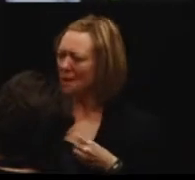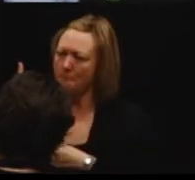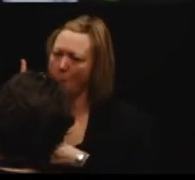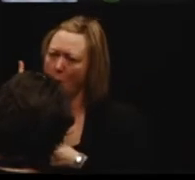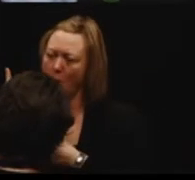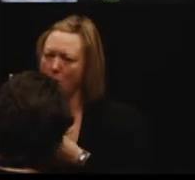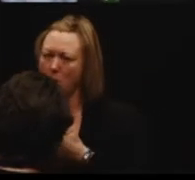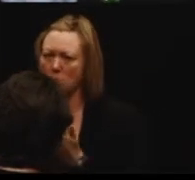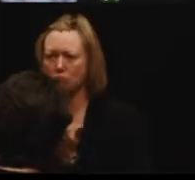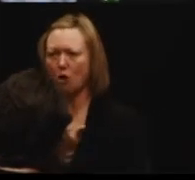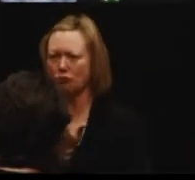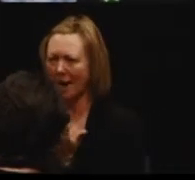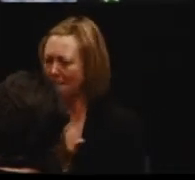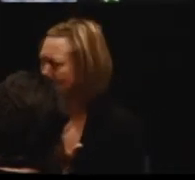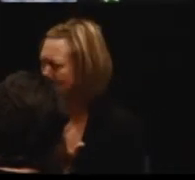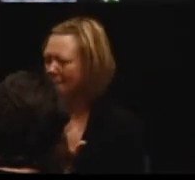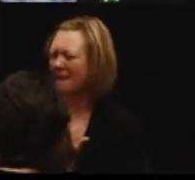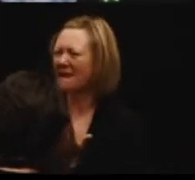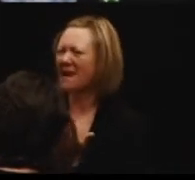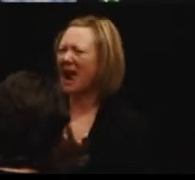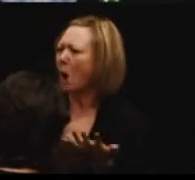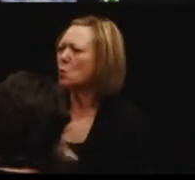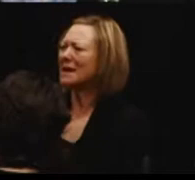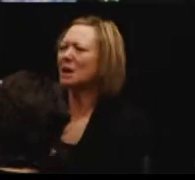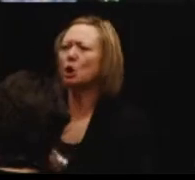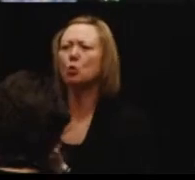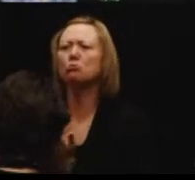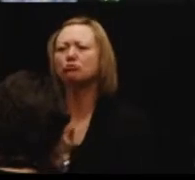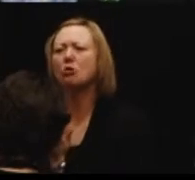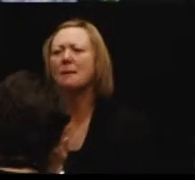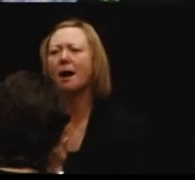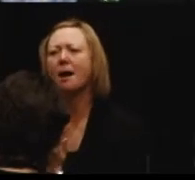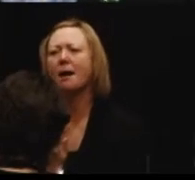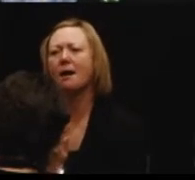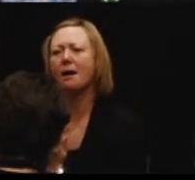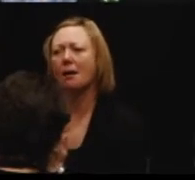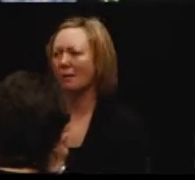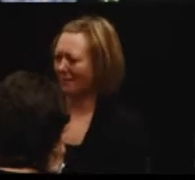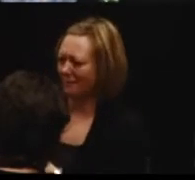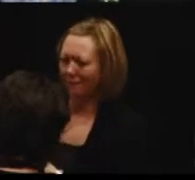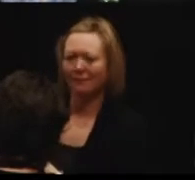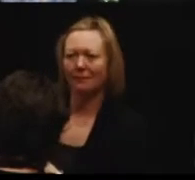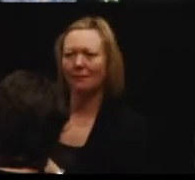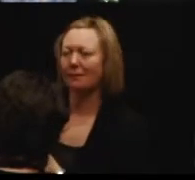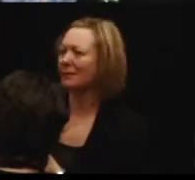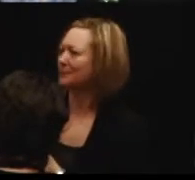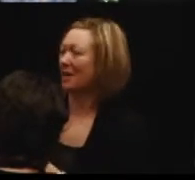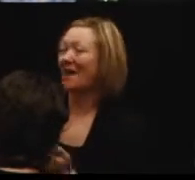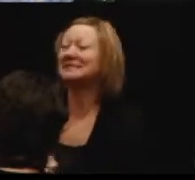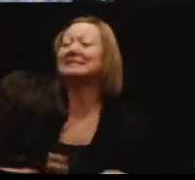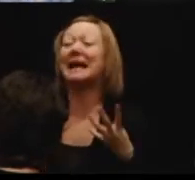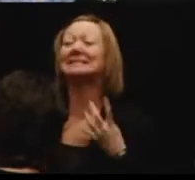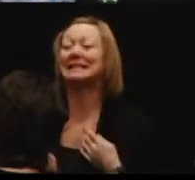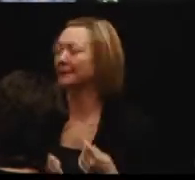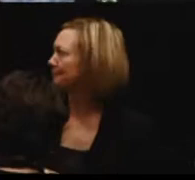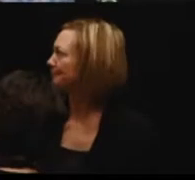about getting new programs? You've alluded to a problem that you're having trouble getting programs. In fact, I've got some stats here. So if we